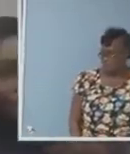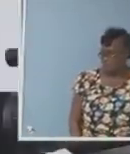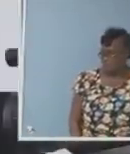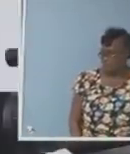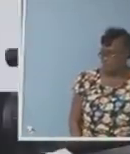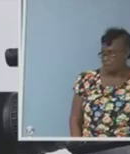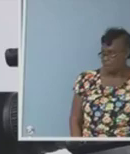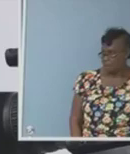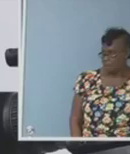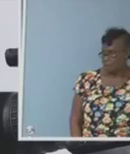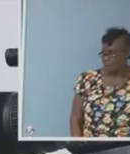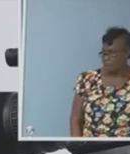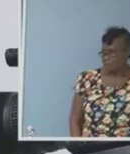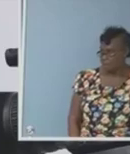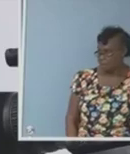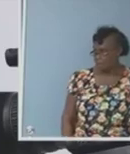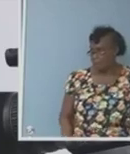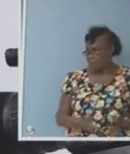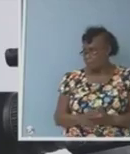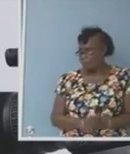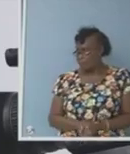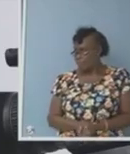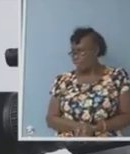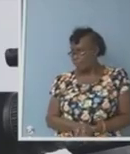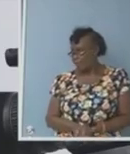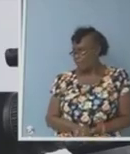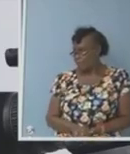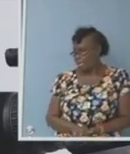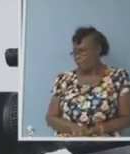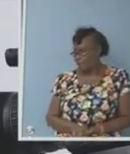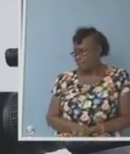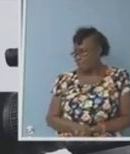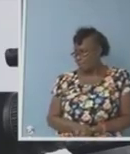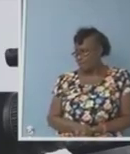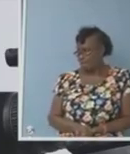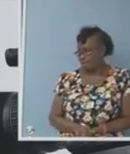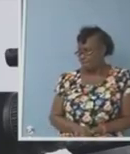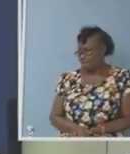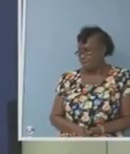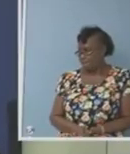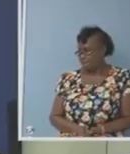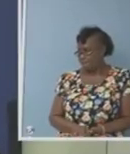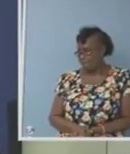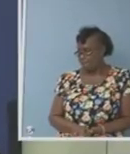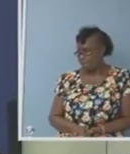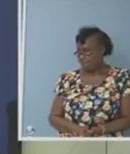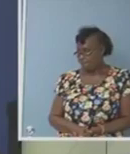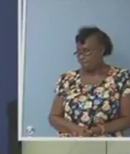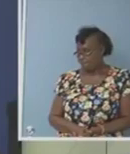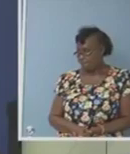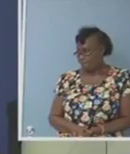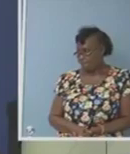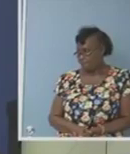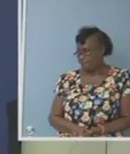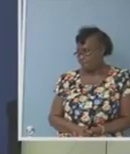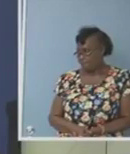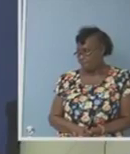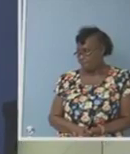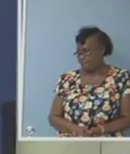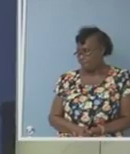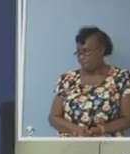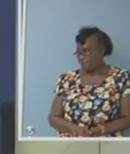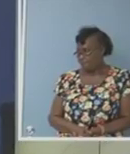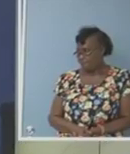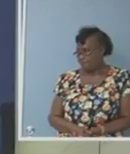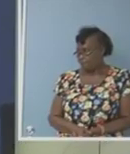the message coming up on social media, and I also indicated to